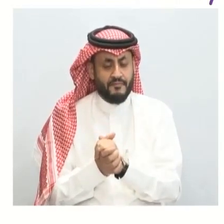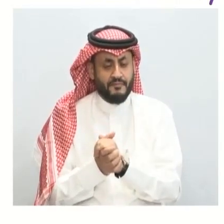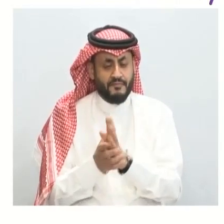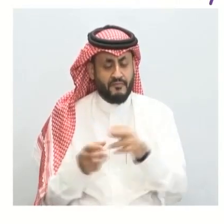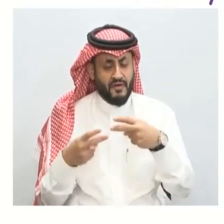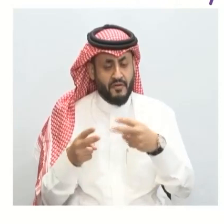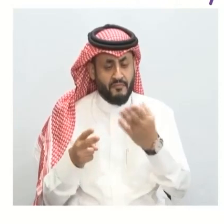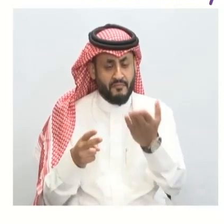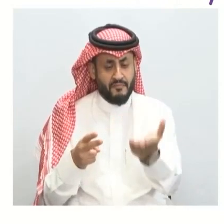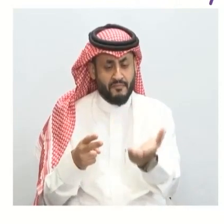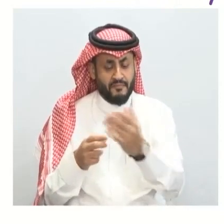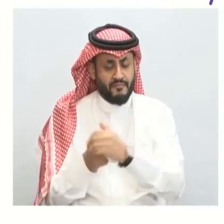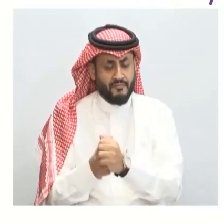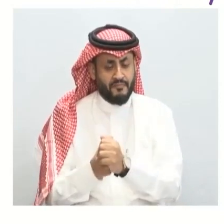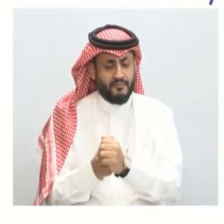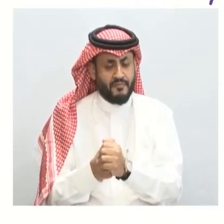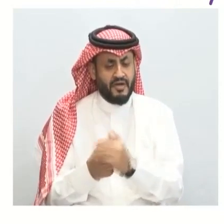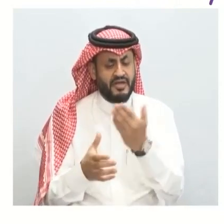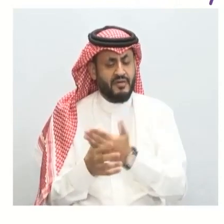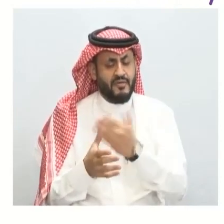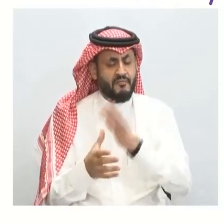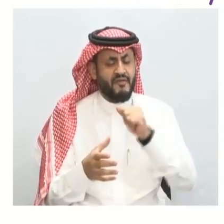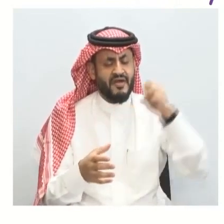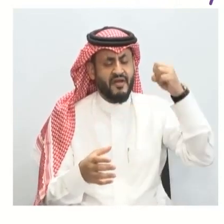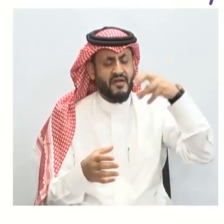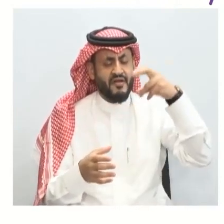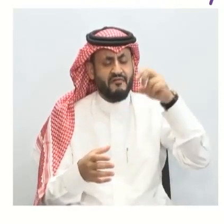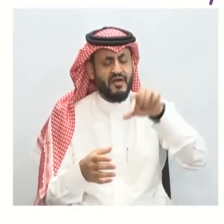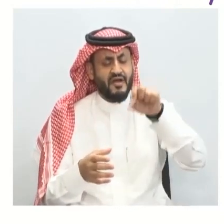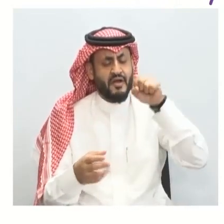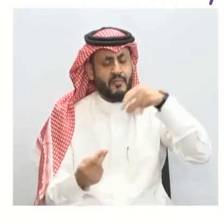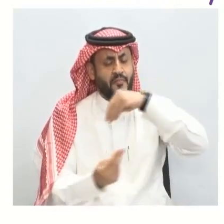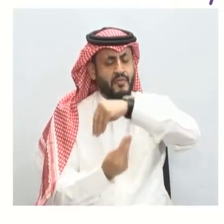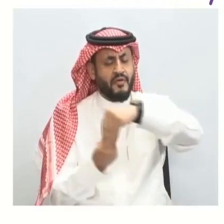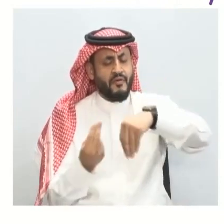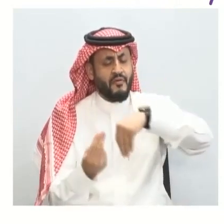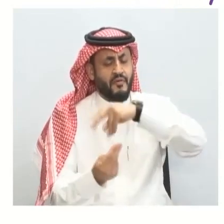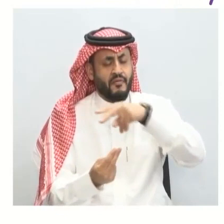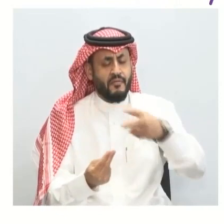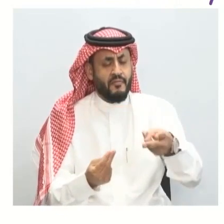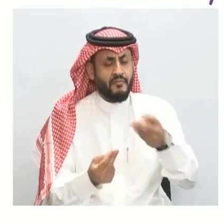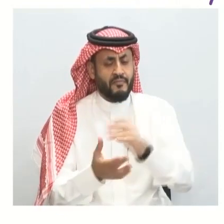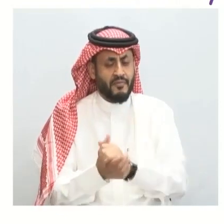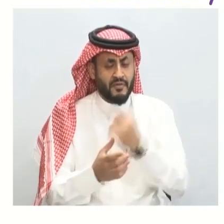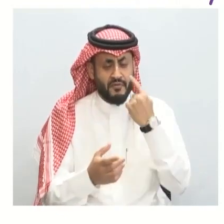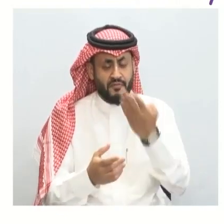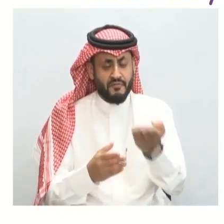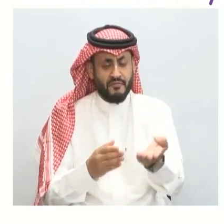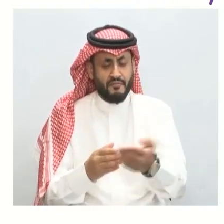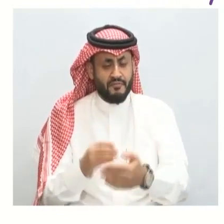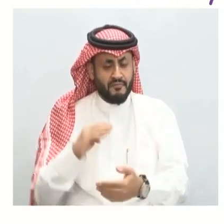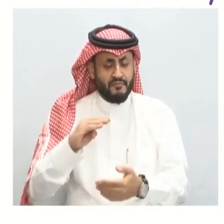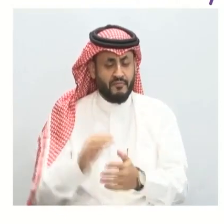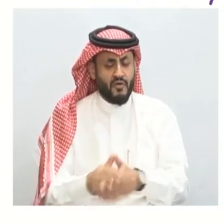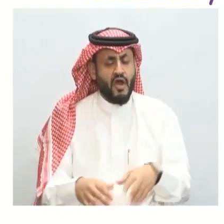start. So why haven't any signals been picked up from other planets? You can see the answer. While there are